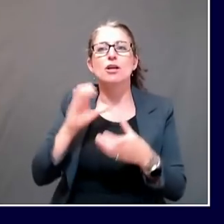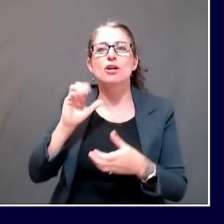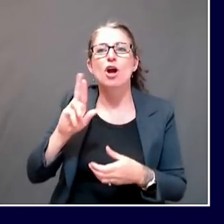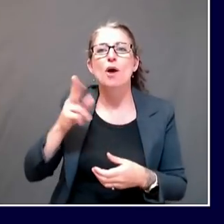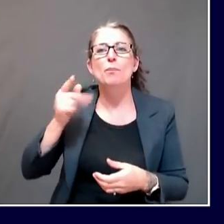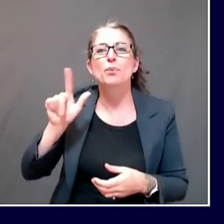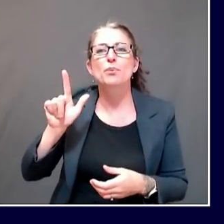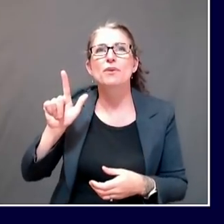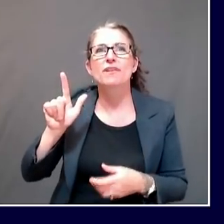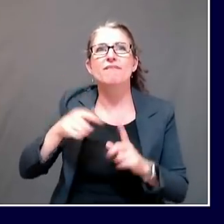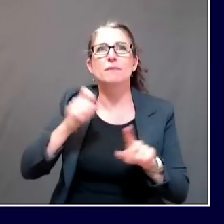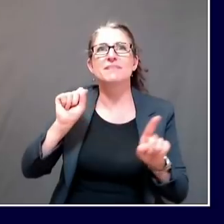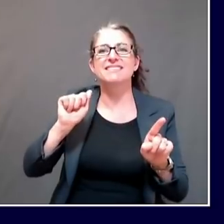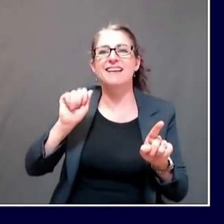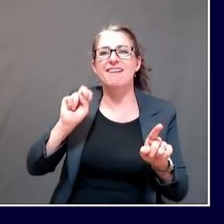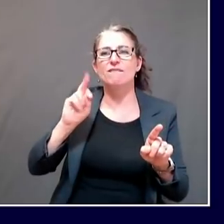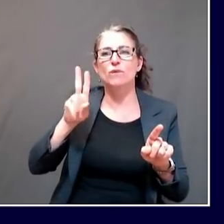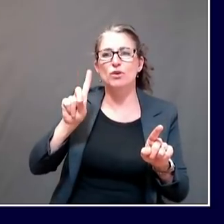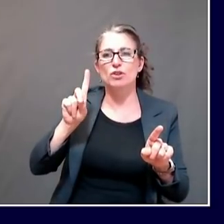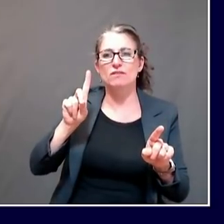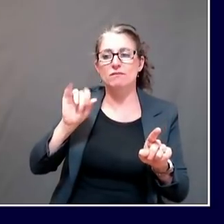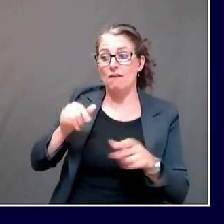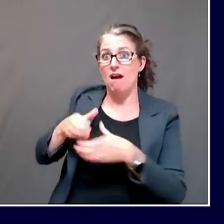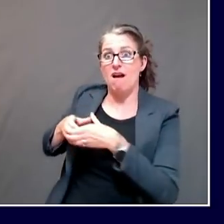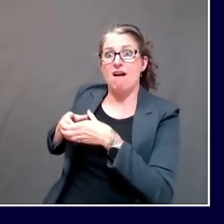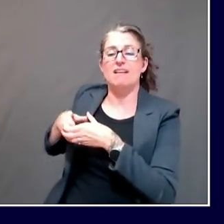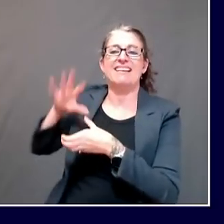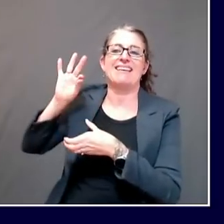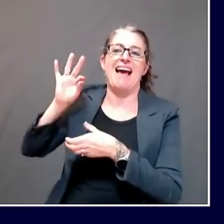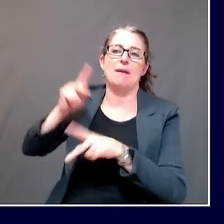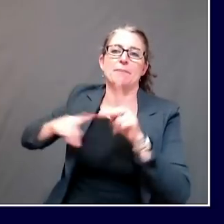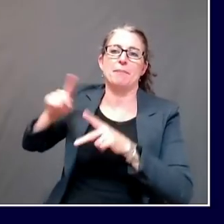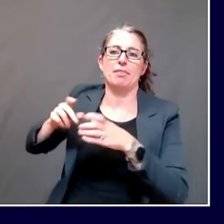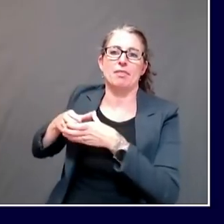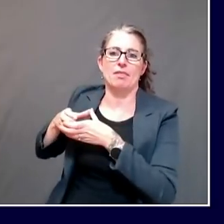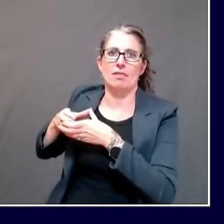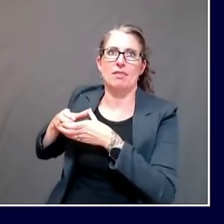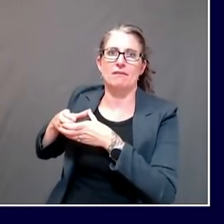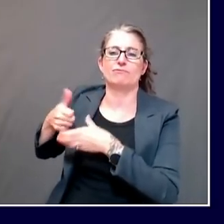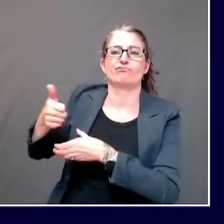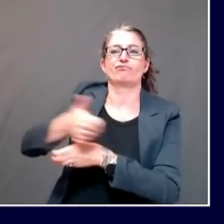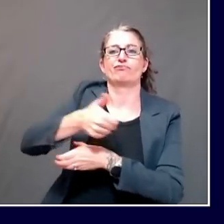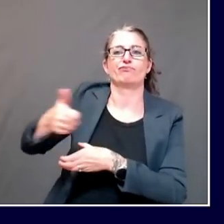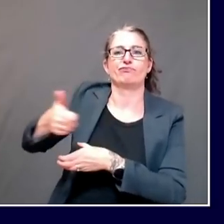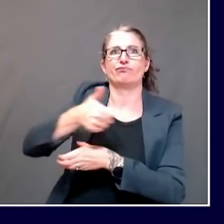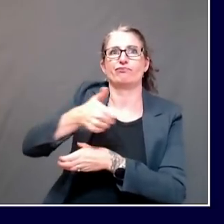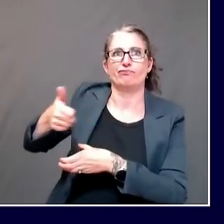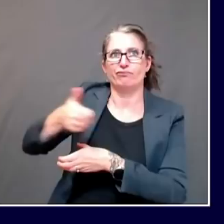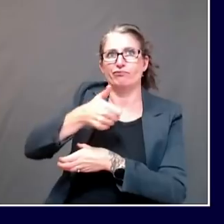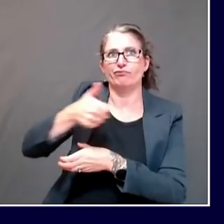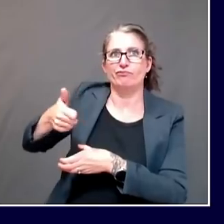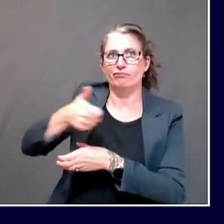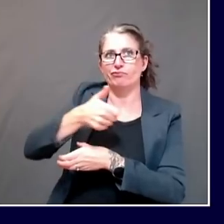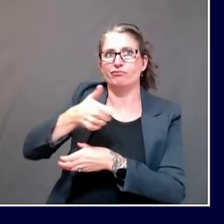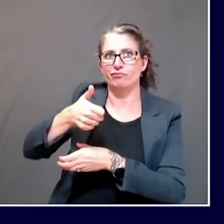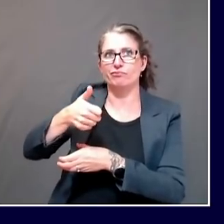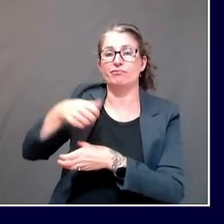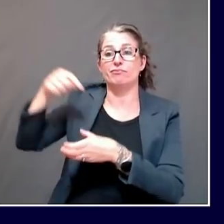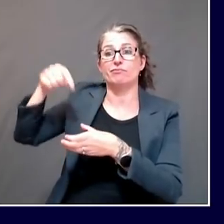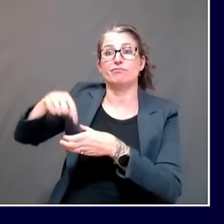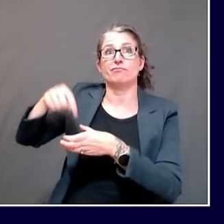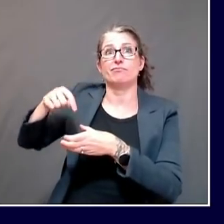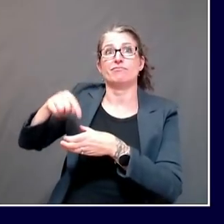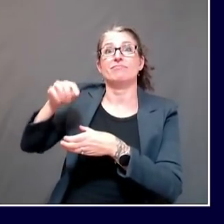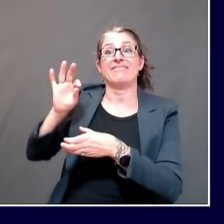9 individuals in that van seemed to have shared rides on a frequent basis. 7 of the 9 individuals who are part of